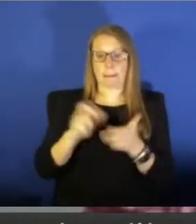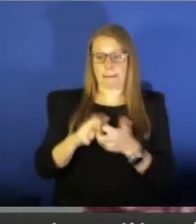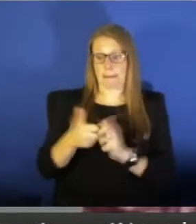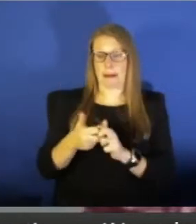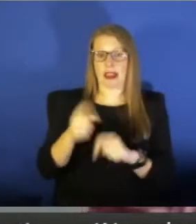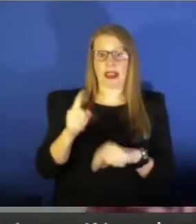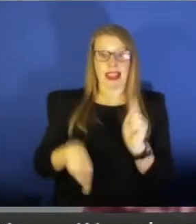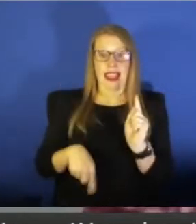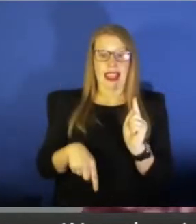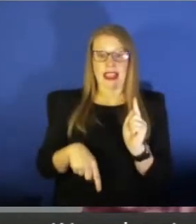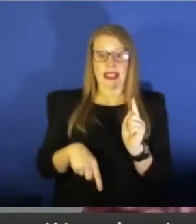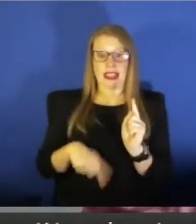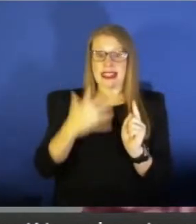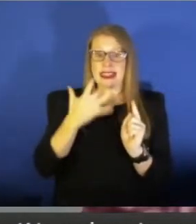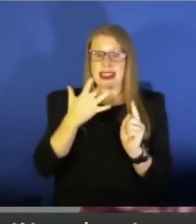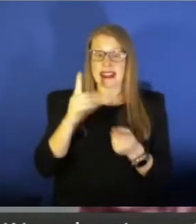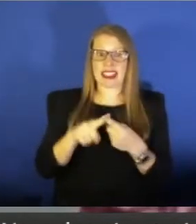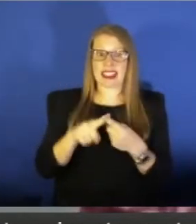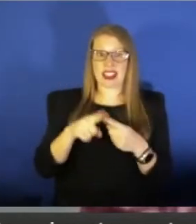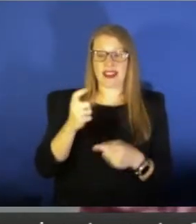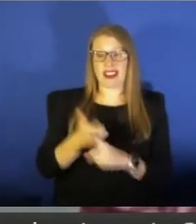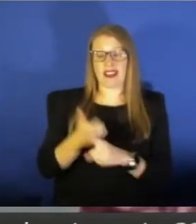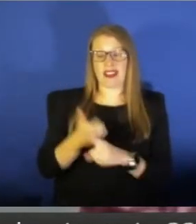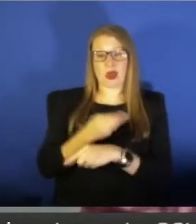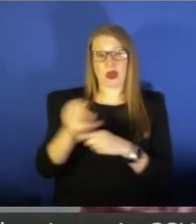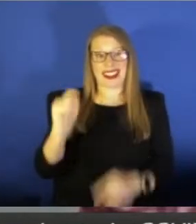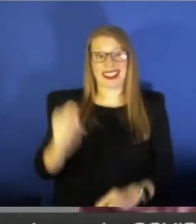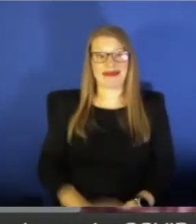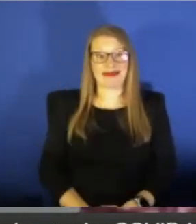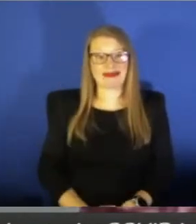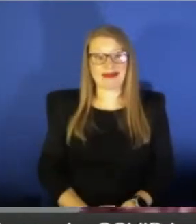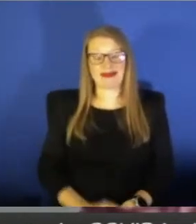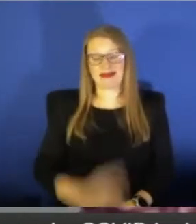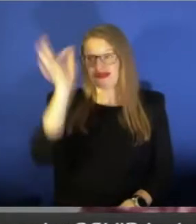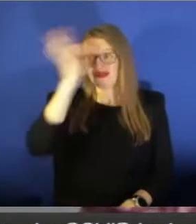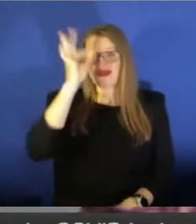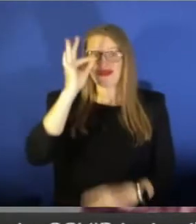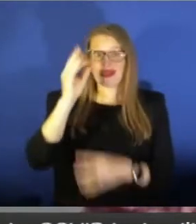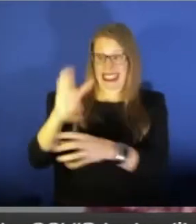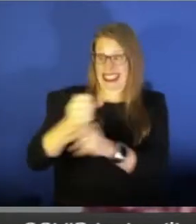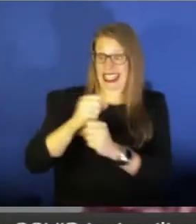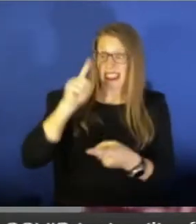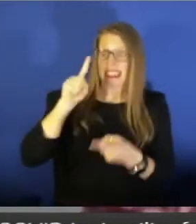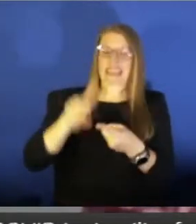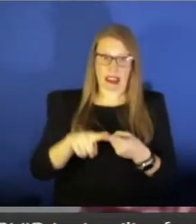with the community about this epidemic. What have you specifically been doing? What's been the feedback?